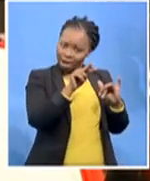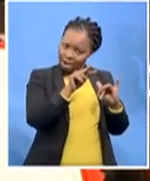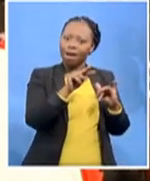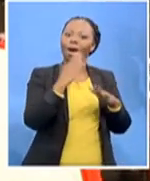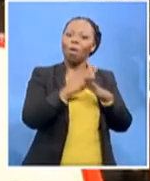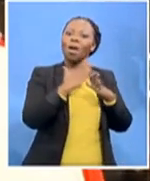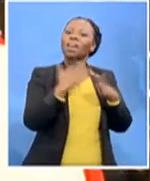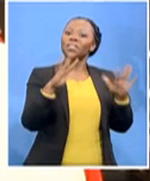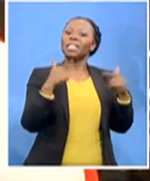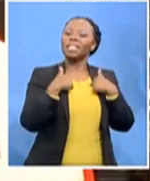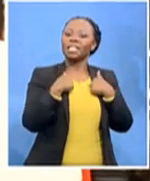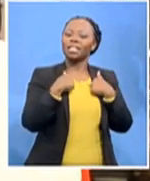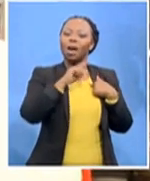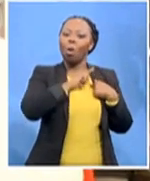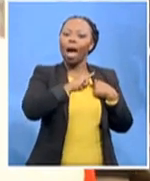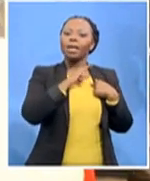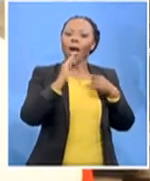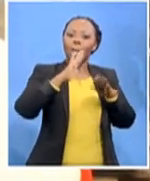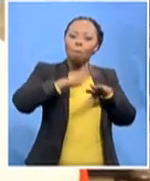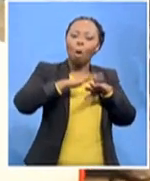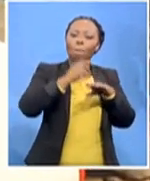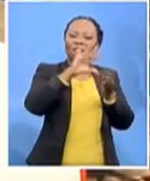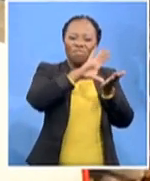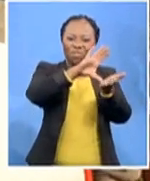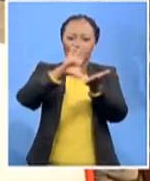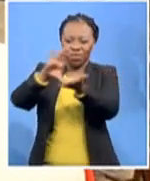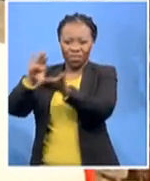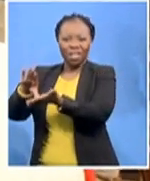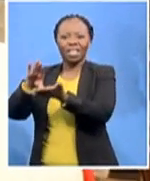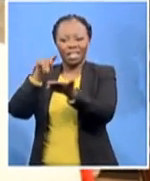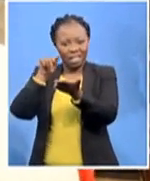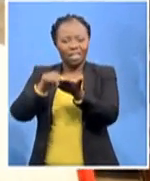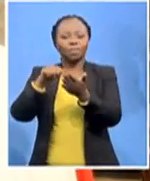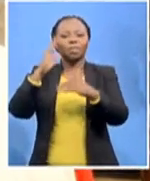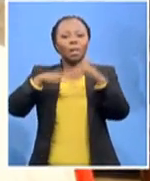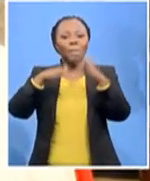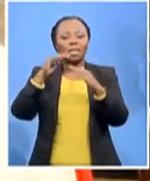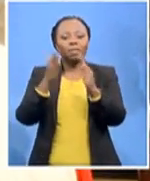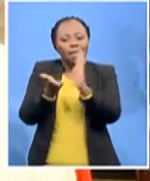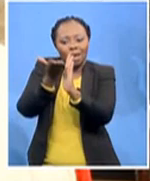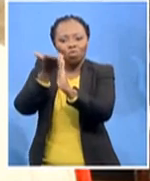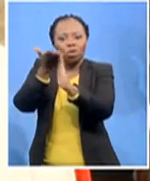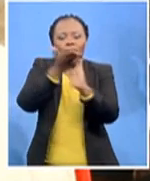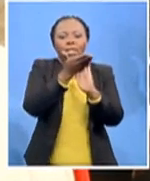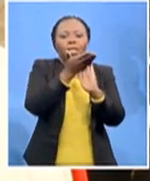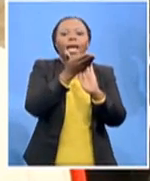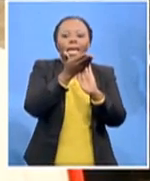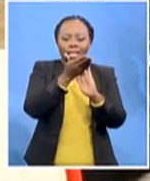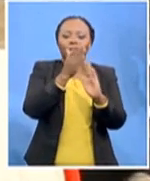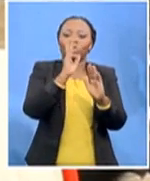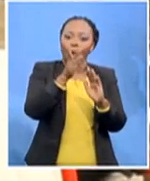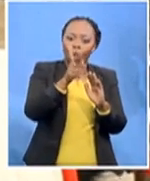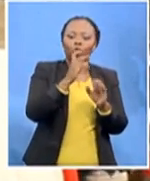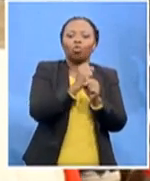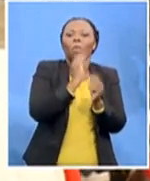money to deal with our infrastructure, upgrade it, ensure that we also upgrade and expand our reservoirs